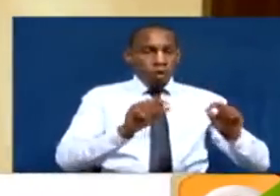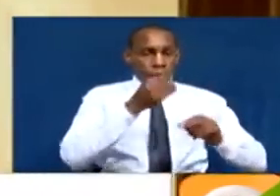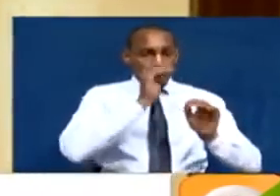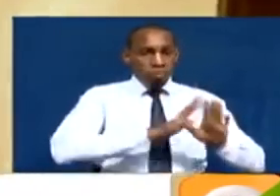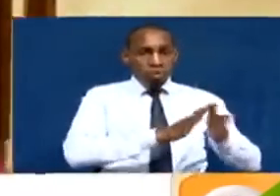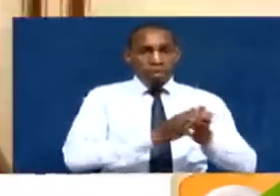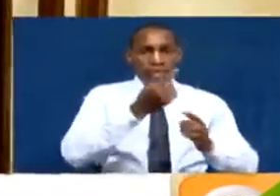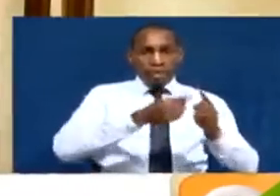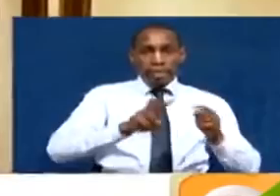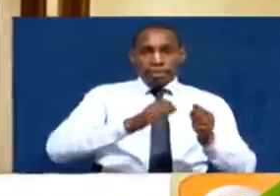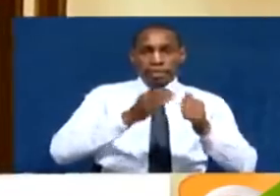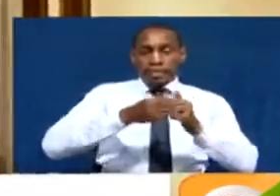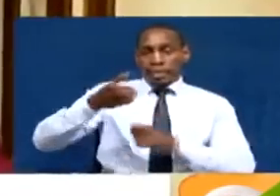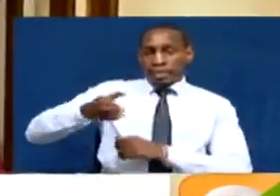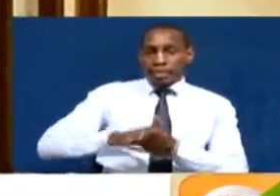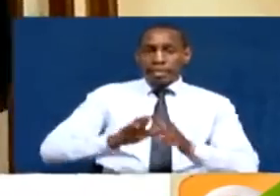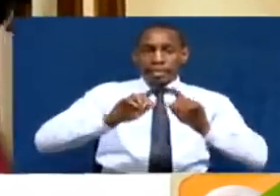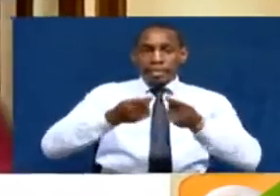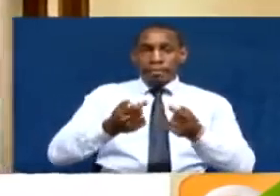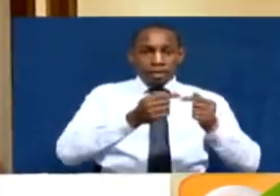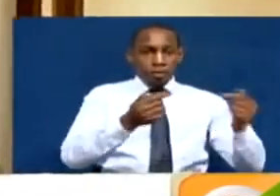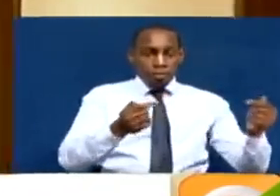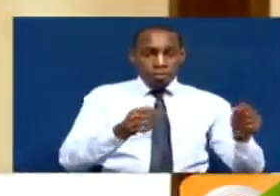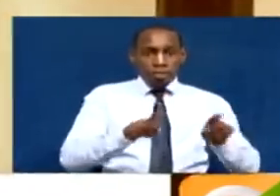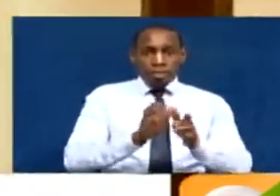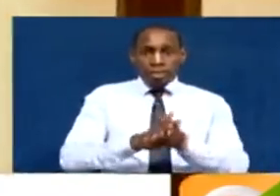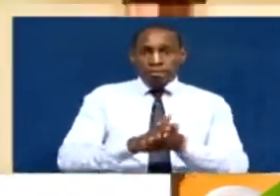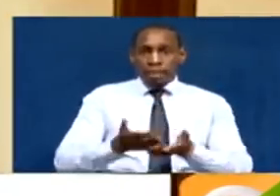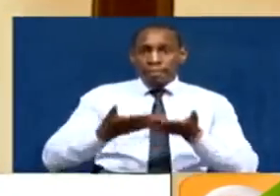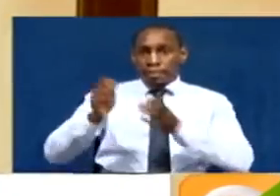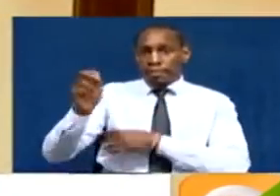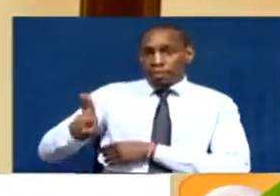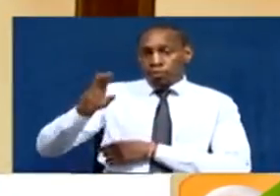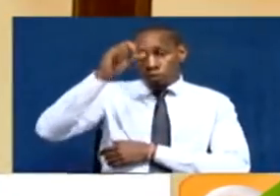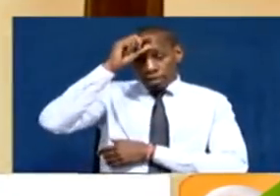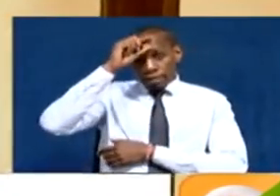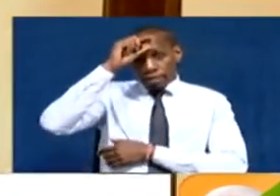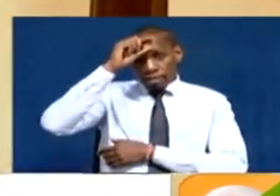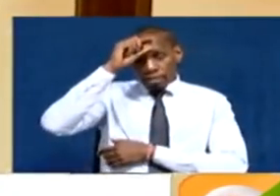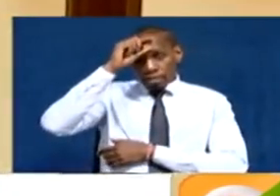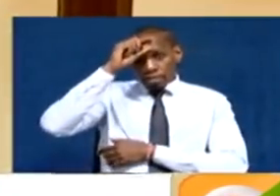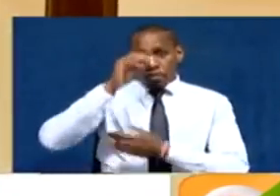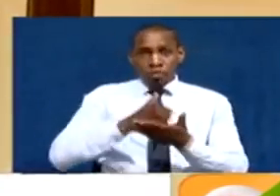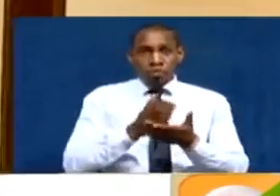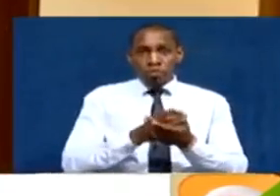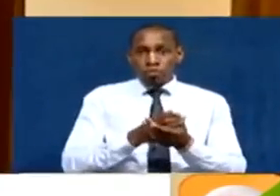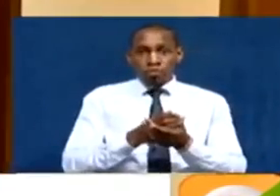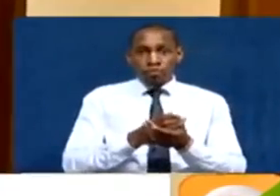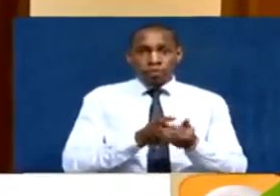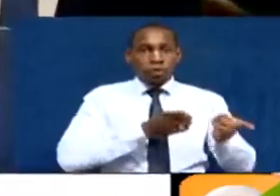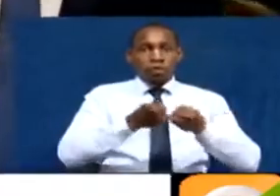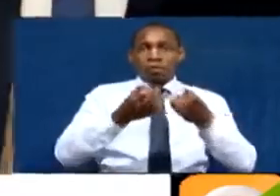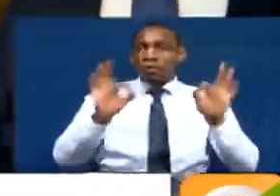March 2018 handshake vandalized the opposition and gave President Kenyatta's administration a run without